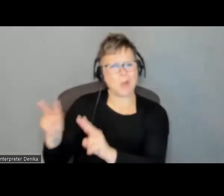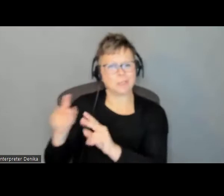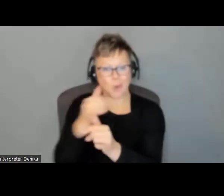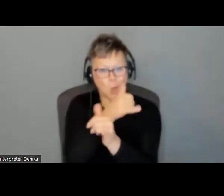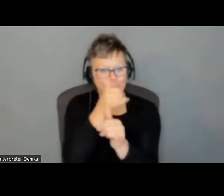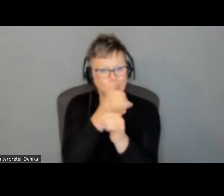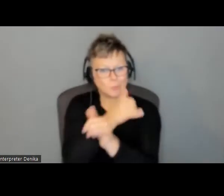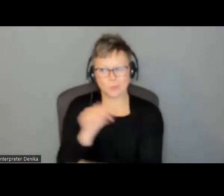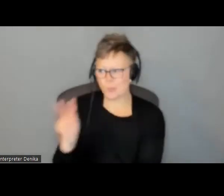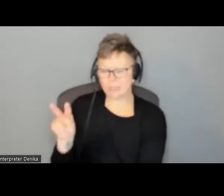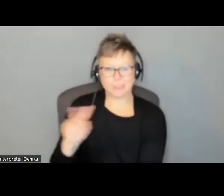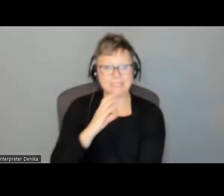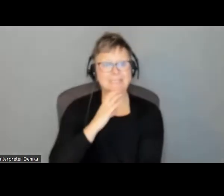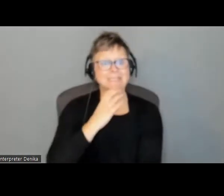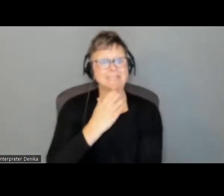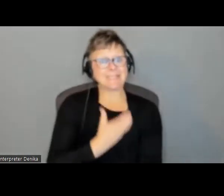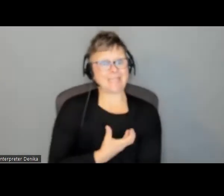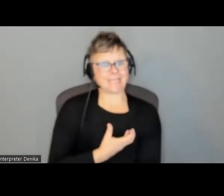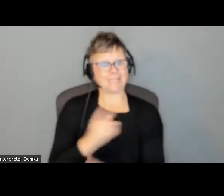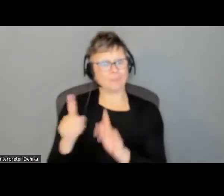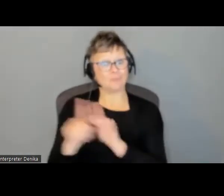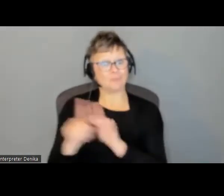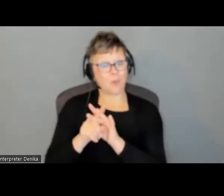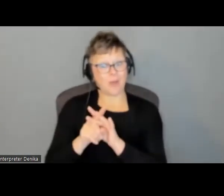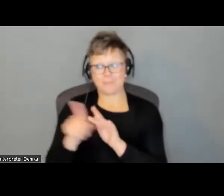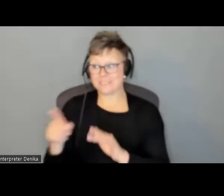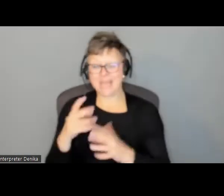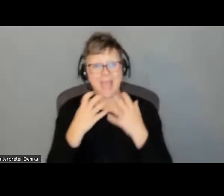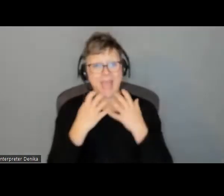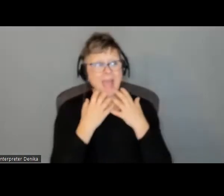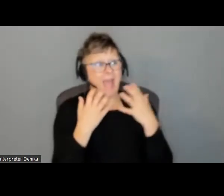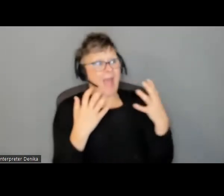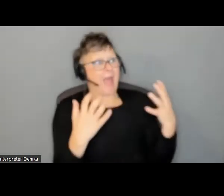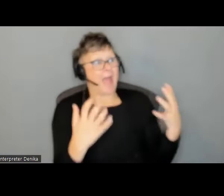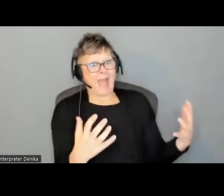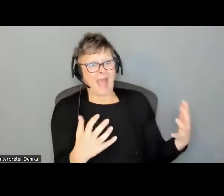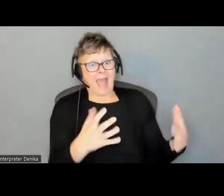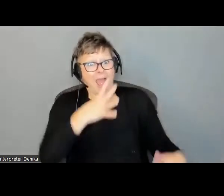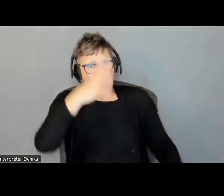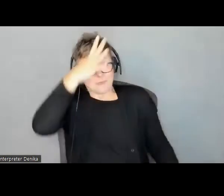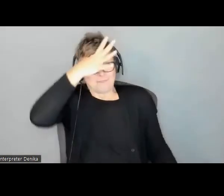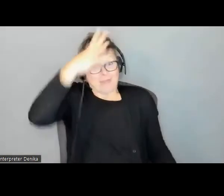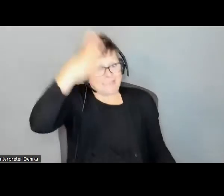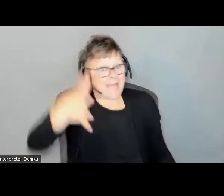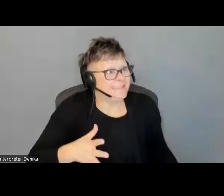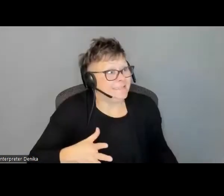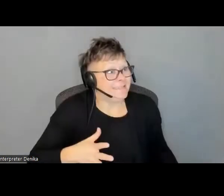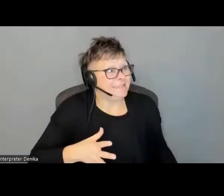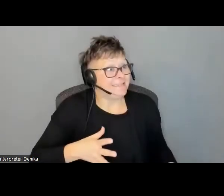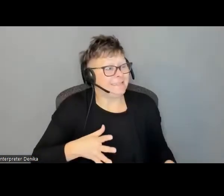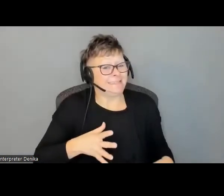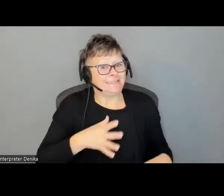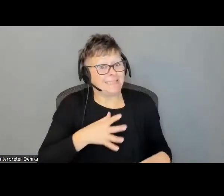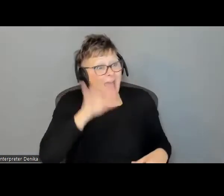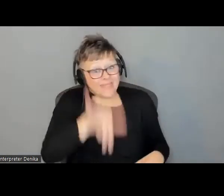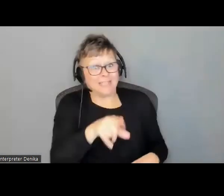and Santa Claus appeared on the screen, to which she shouted out loudly, "Granddad!" And that's probably about as close